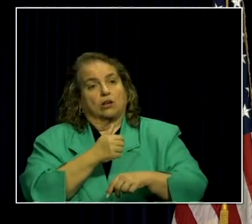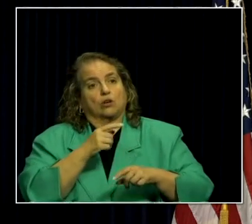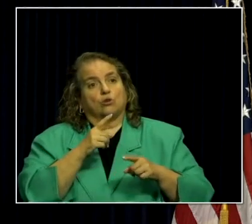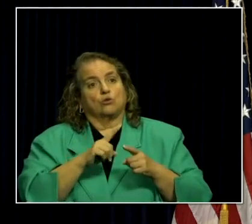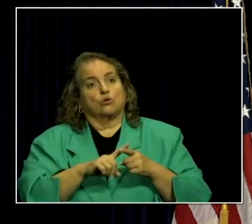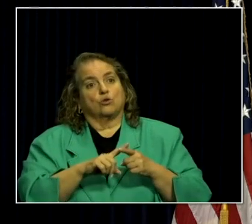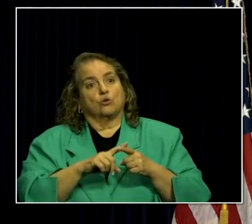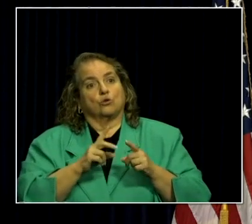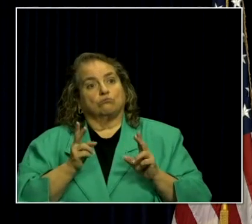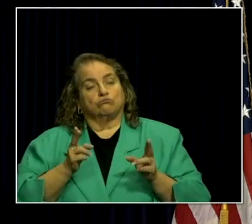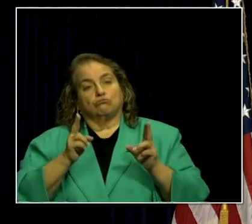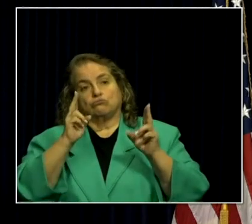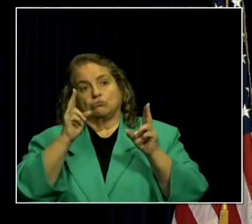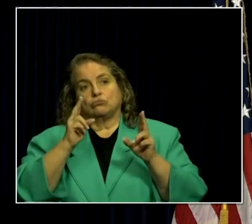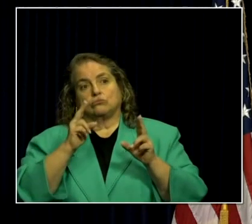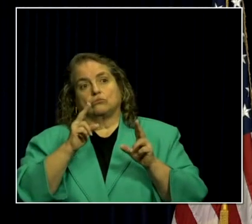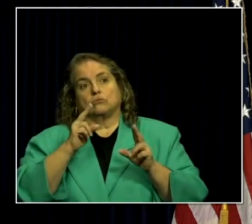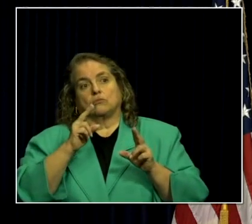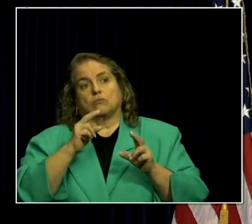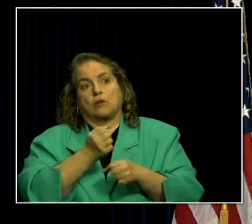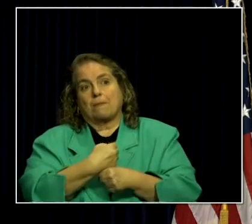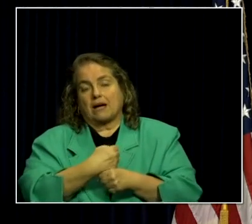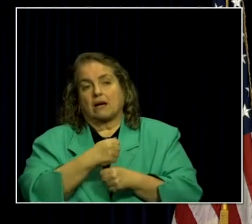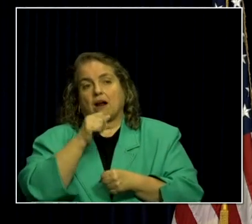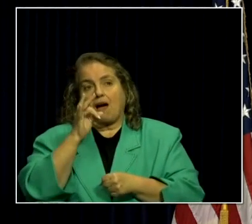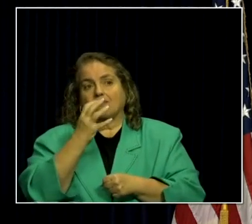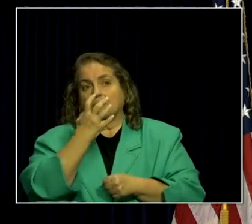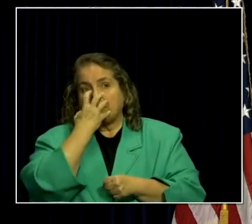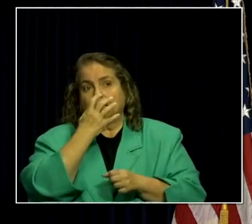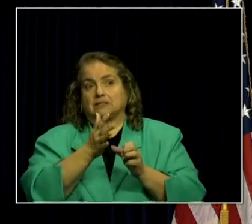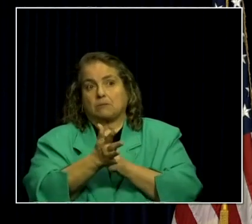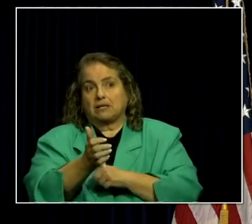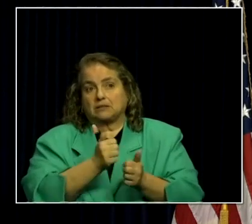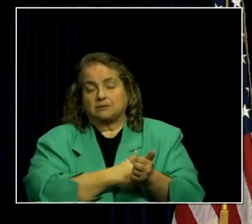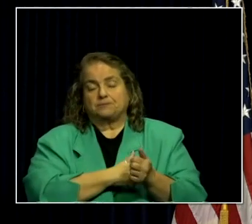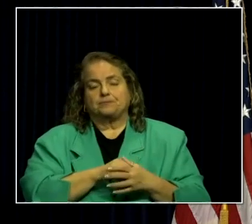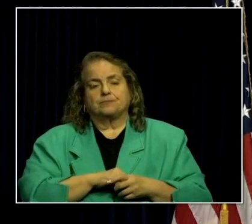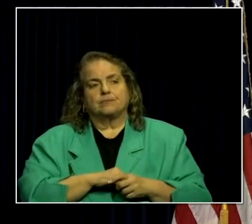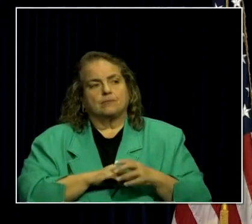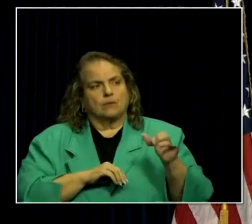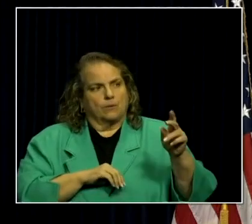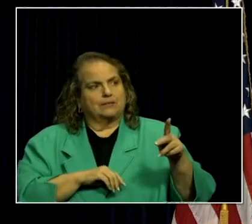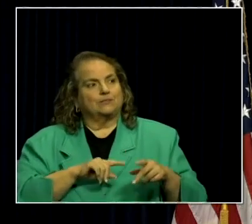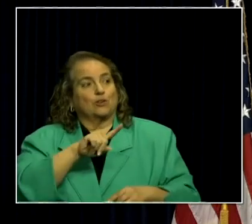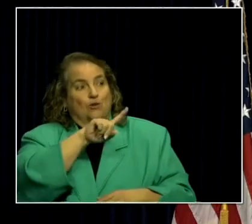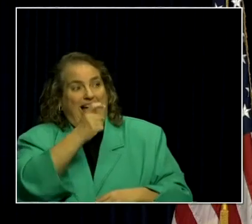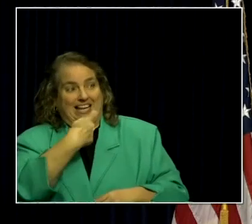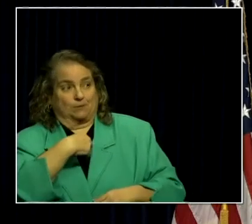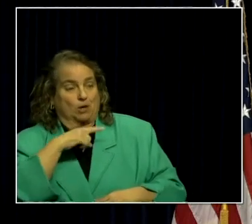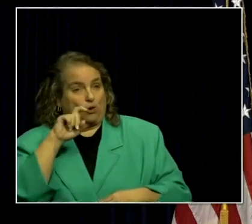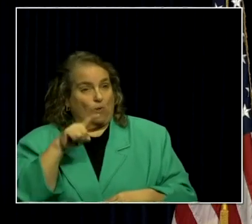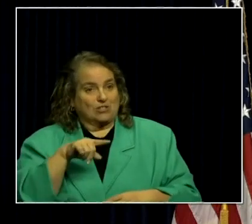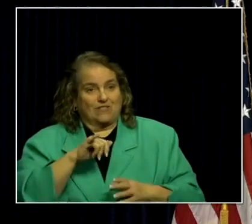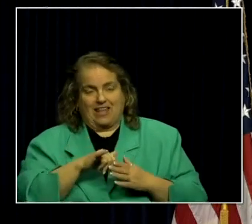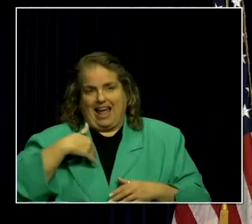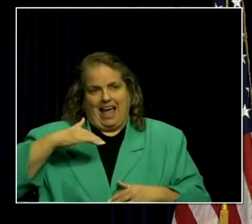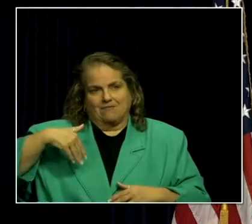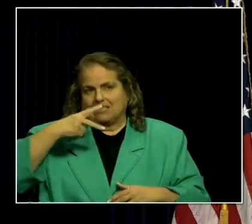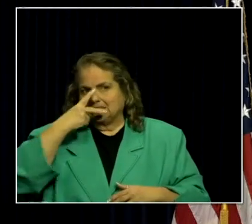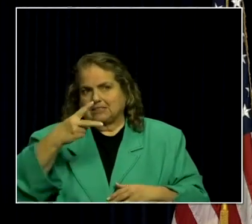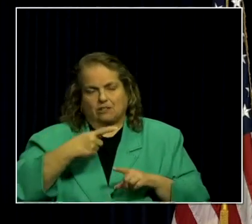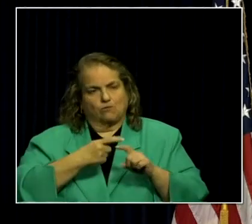expedite the production of critical supplies? The question is about a letter that I have not seen from the president that may